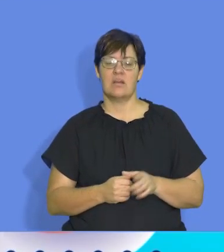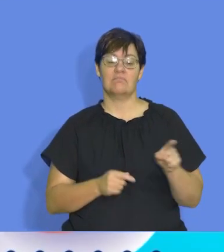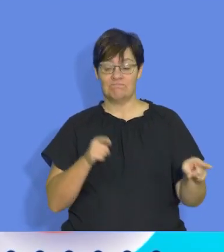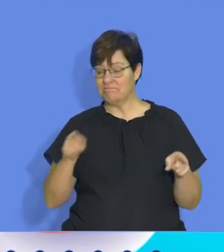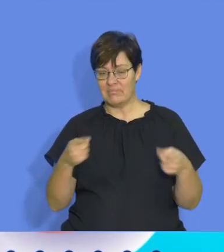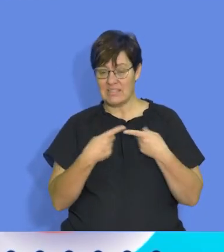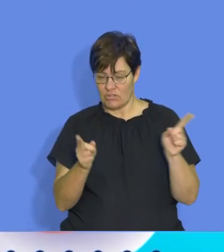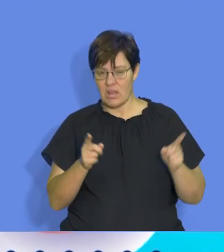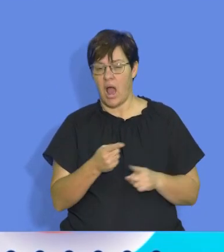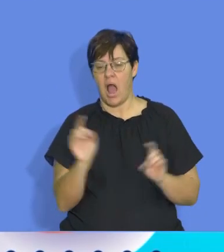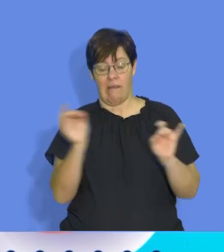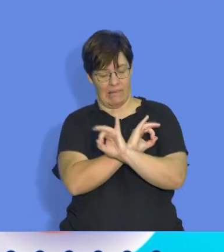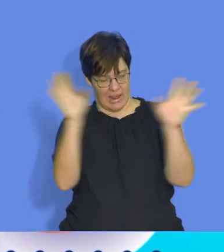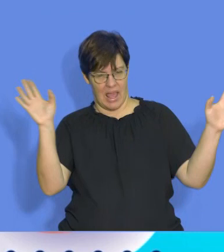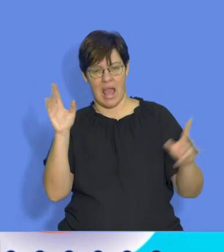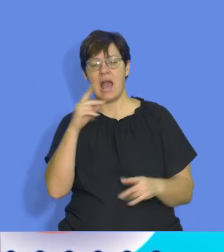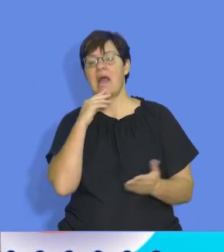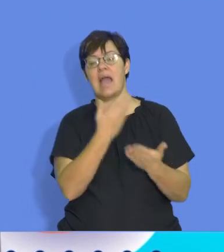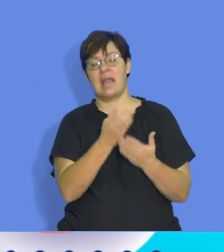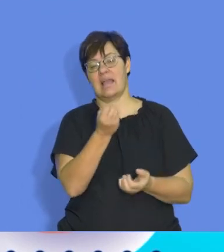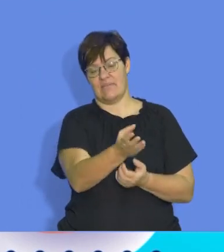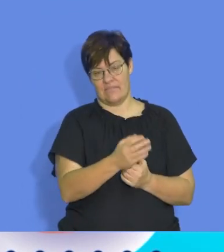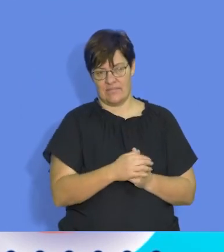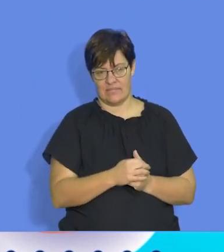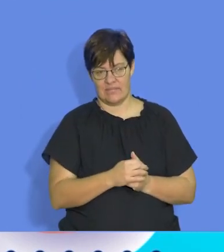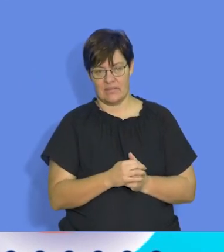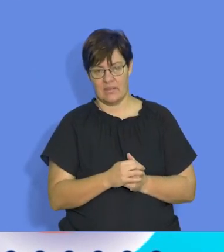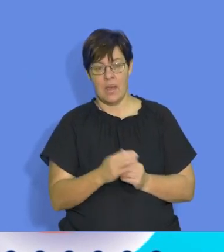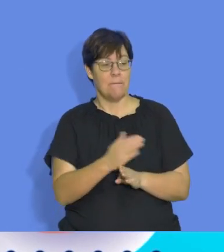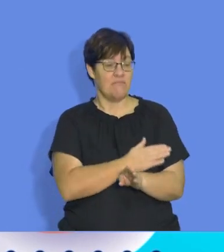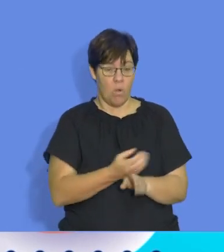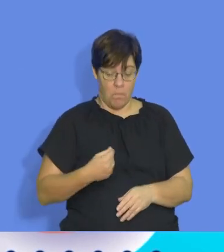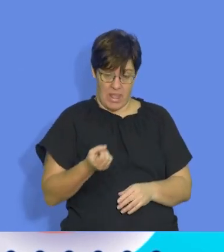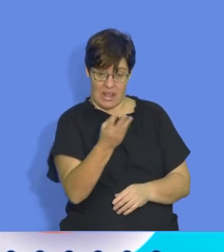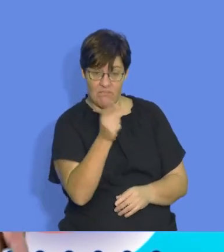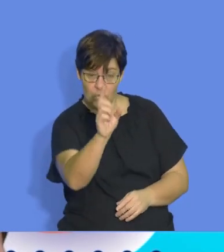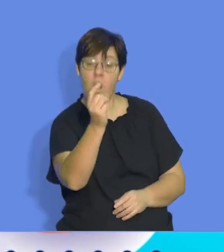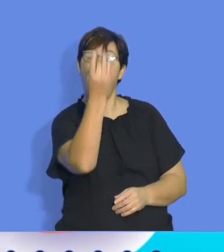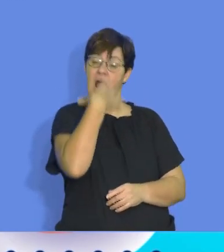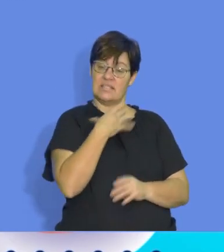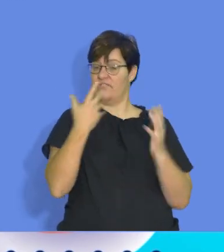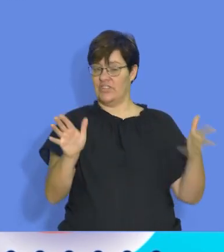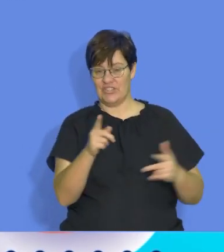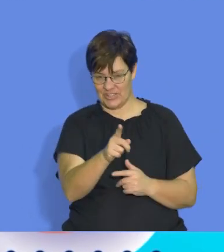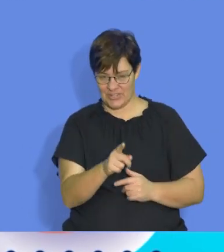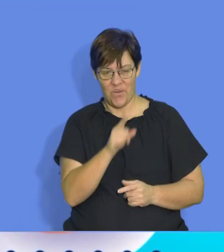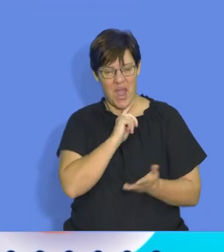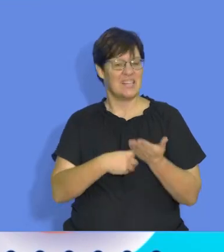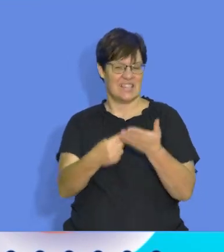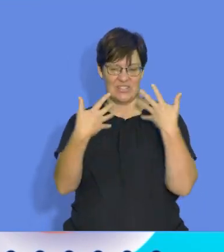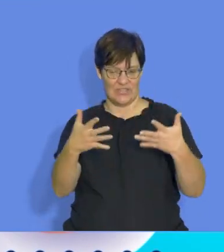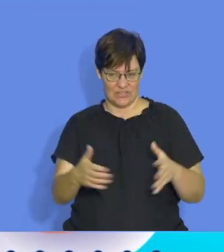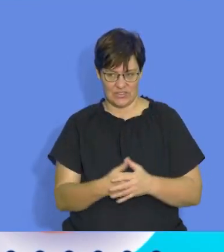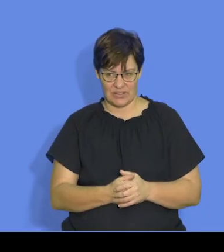should be able to give them to me before I give them to you, because we've discussed this in our lesson today.